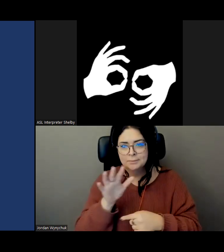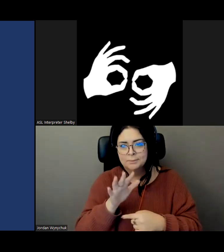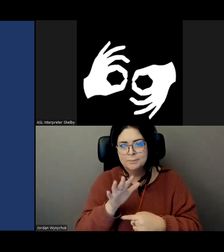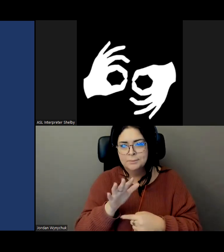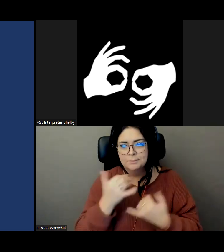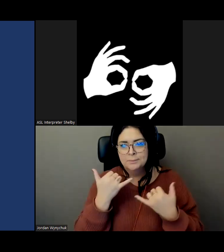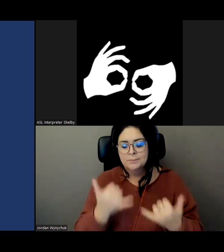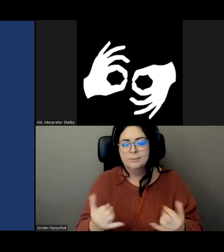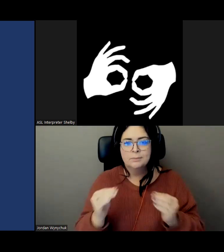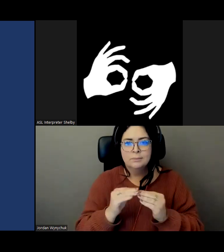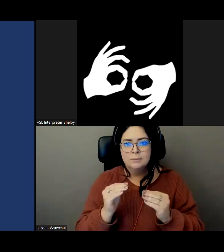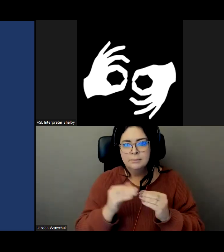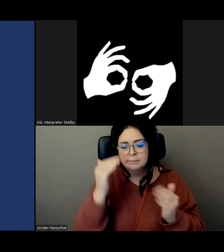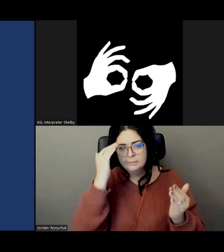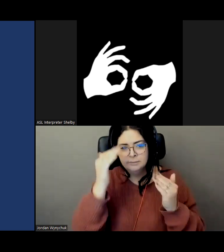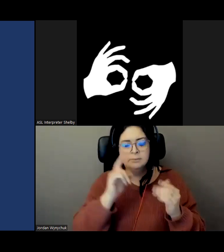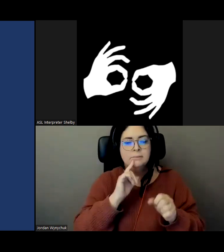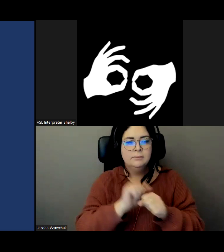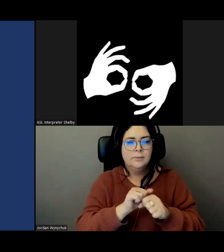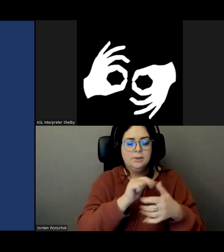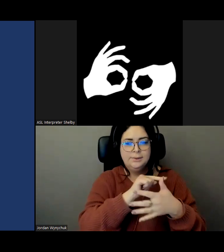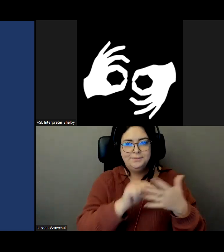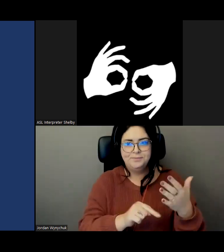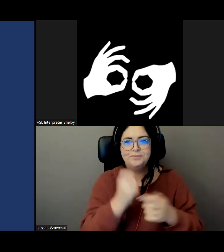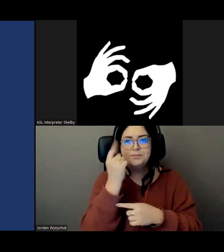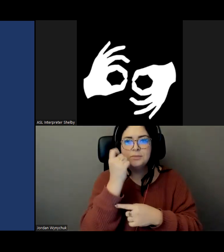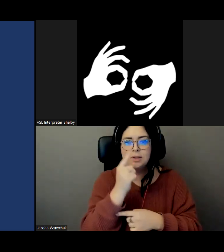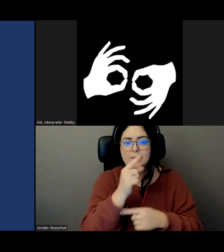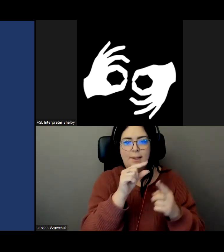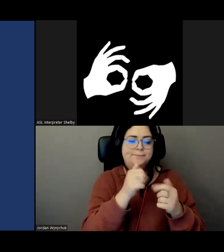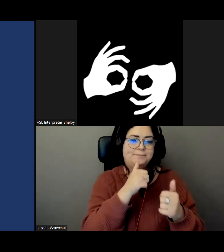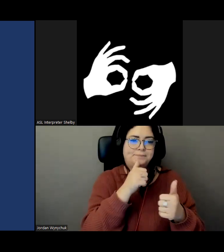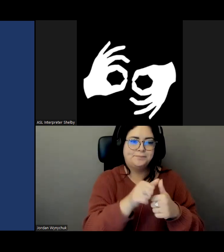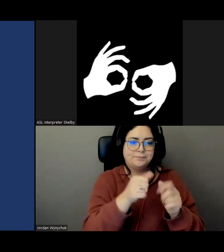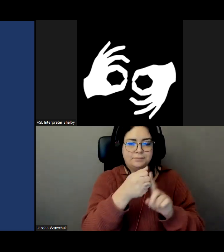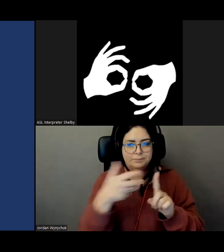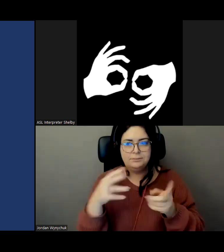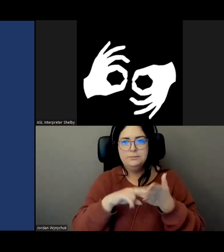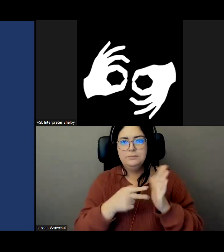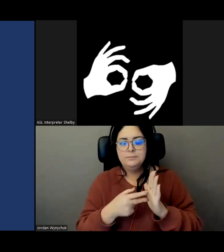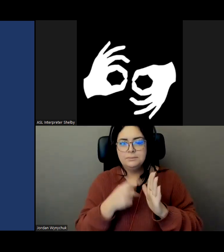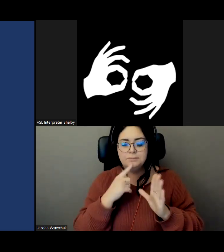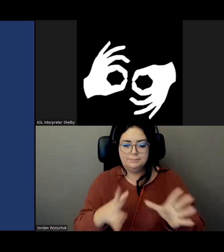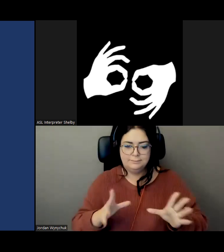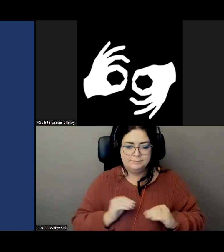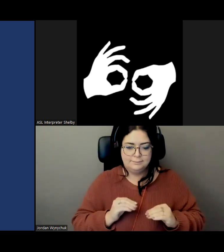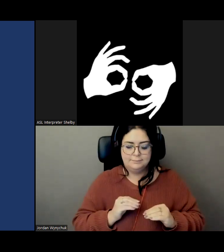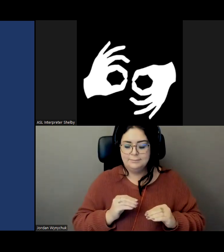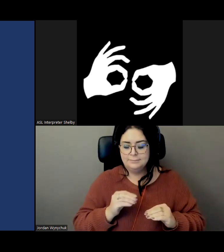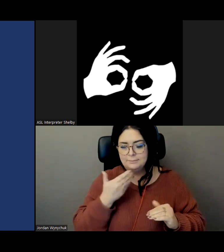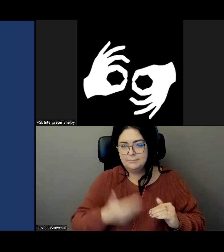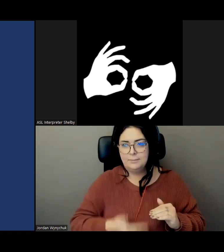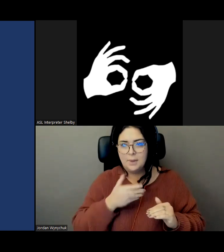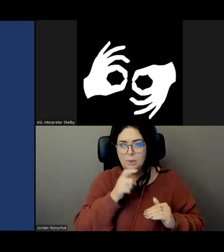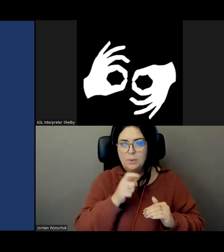gaining knowledge now around these terms. We're reclaiming our identities. So when folks ask, why is